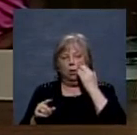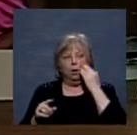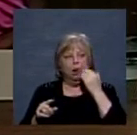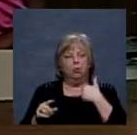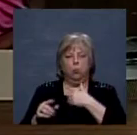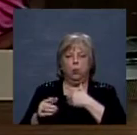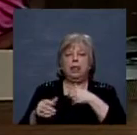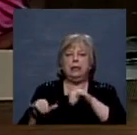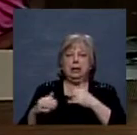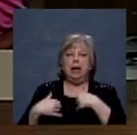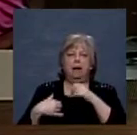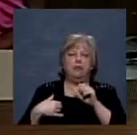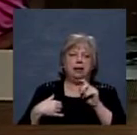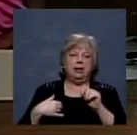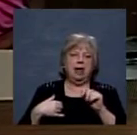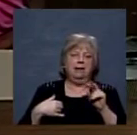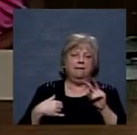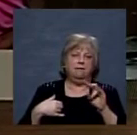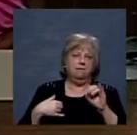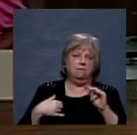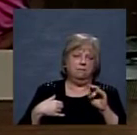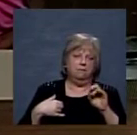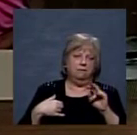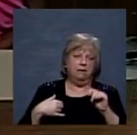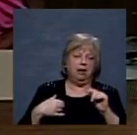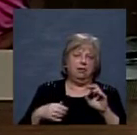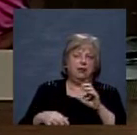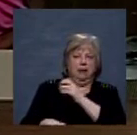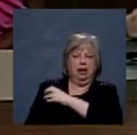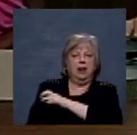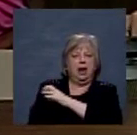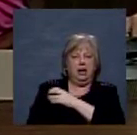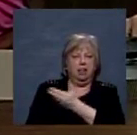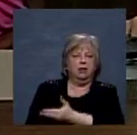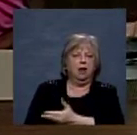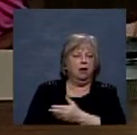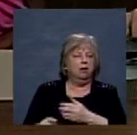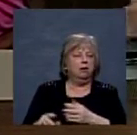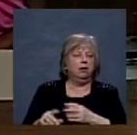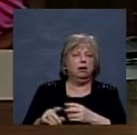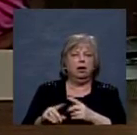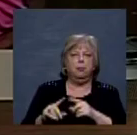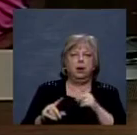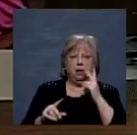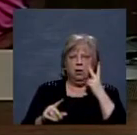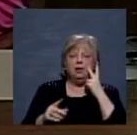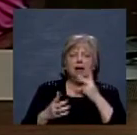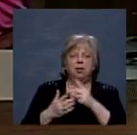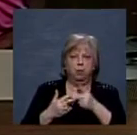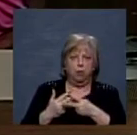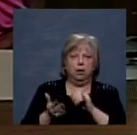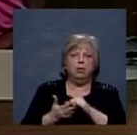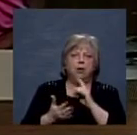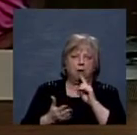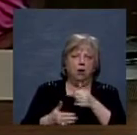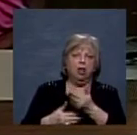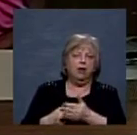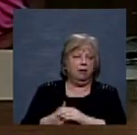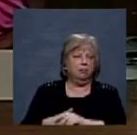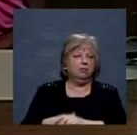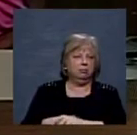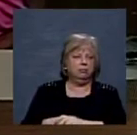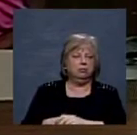out there, but we'll see what else. As you can see, the programs that are, we